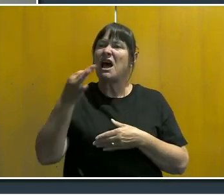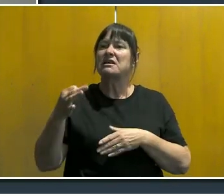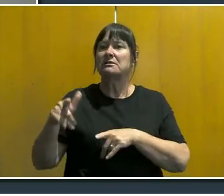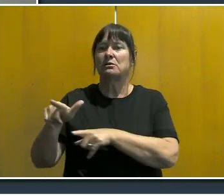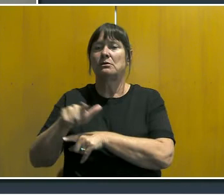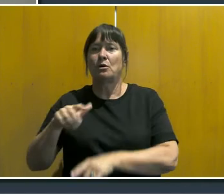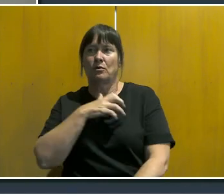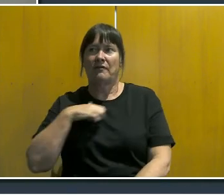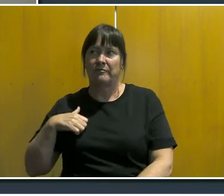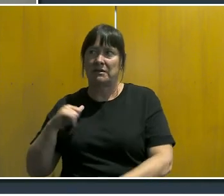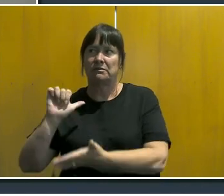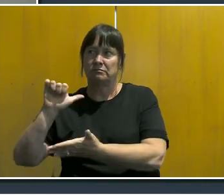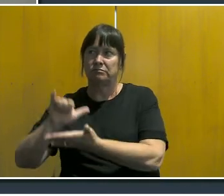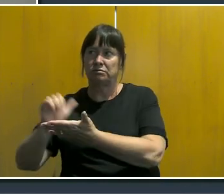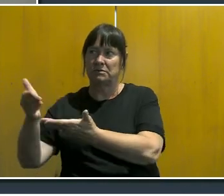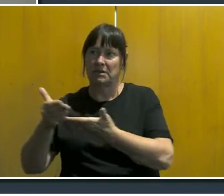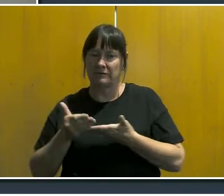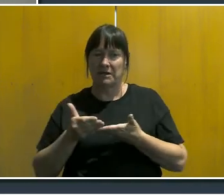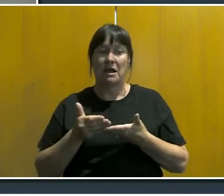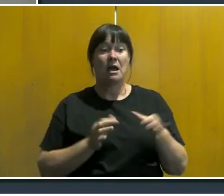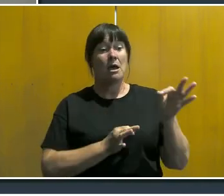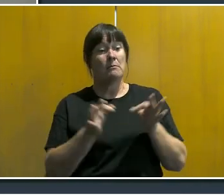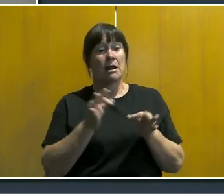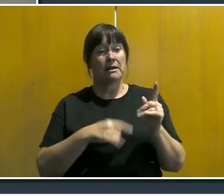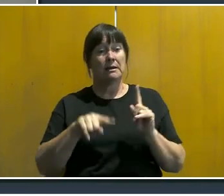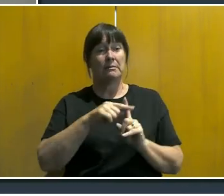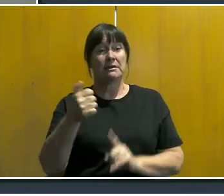that was planning at plus 6%.